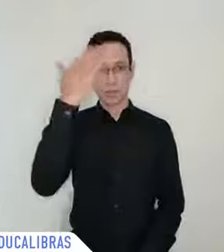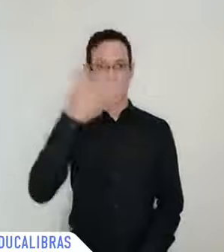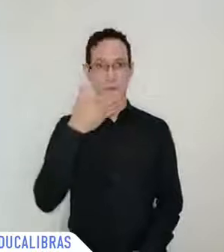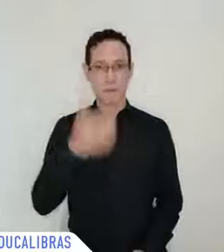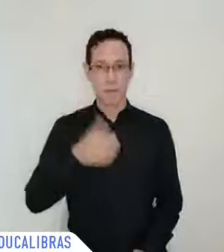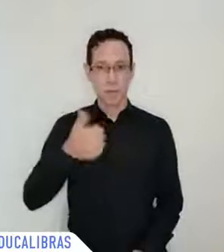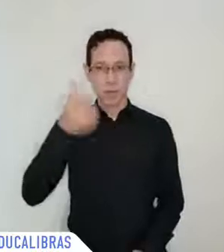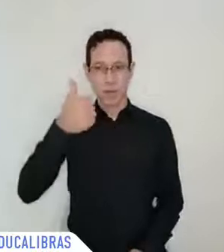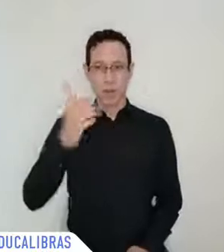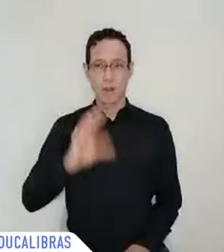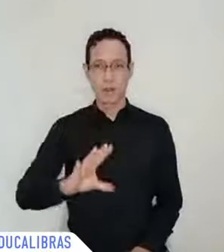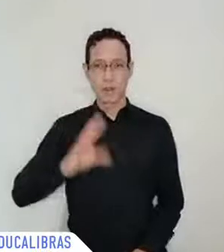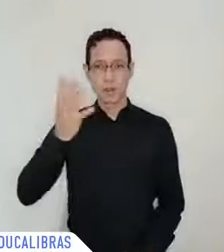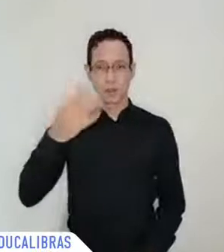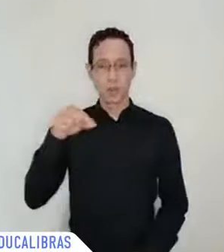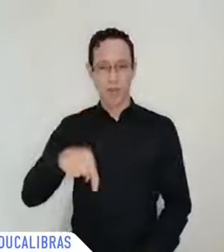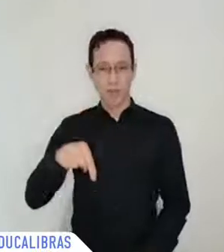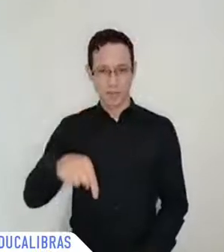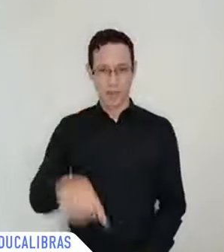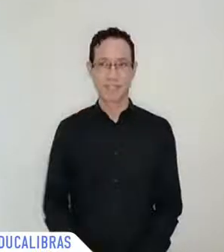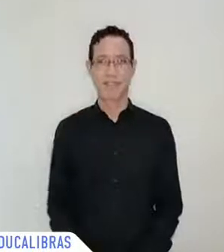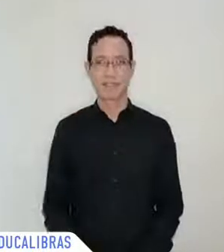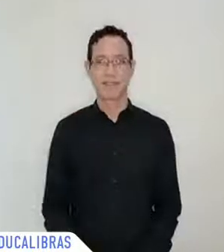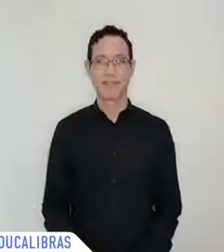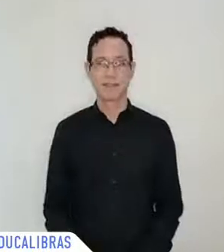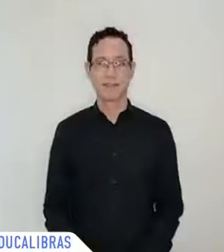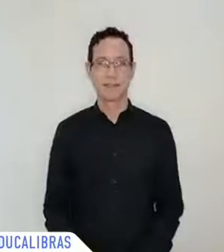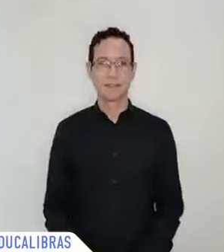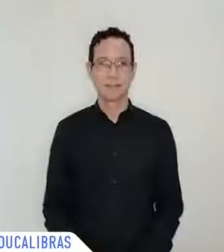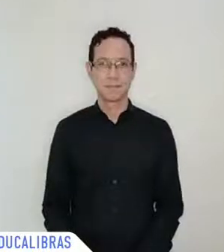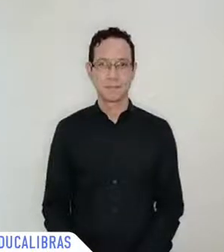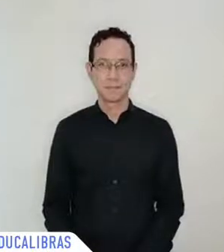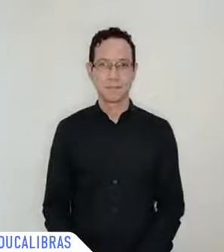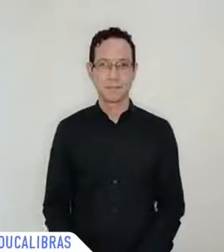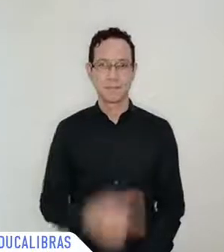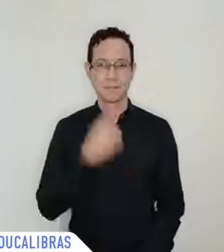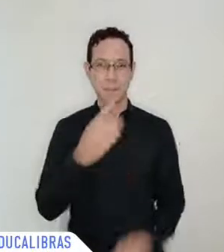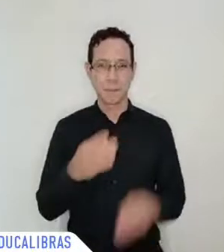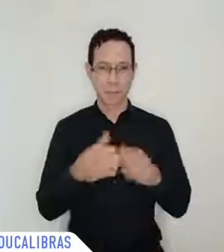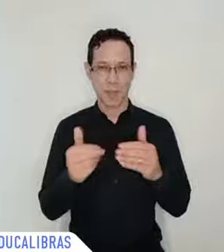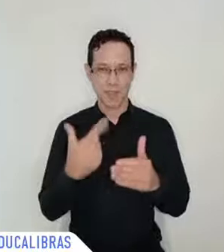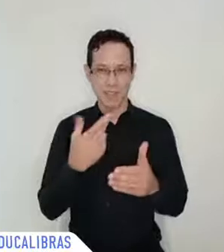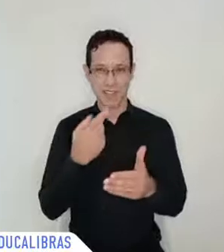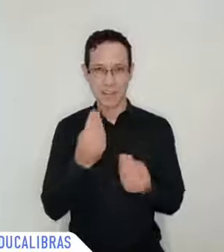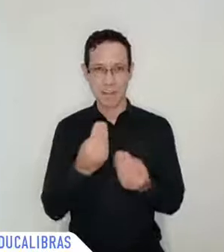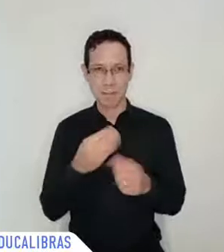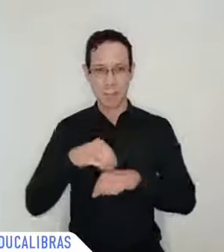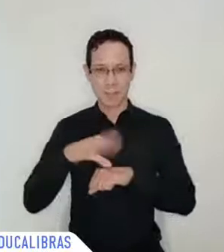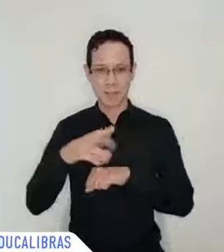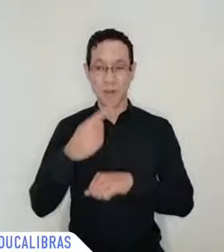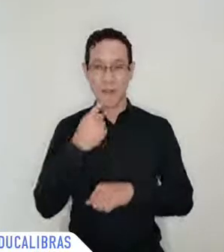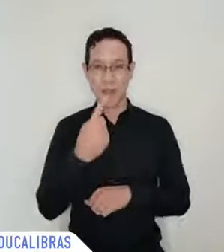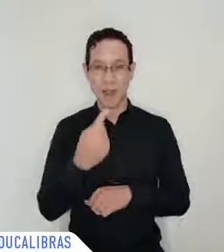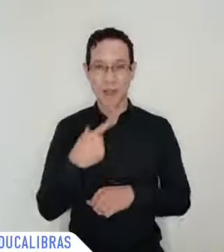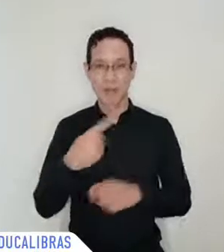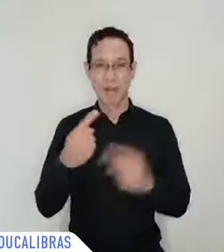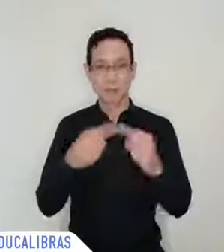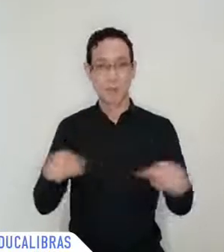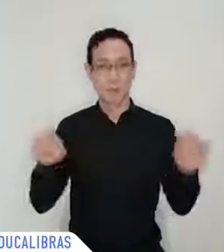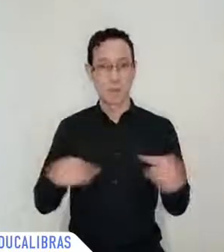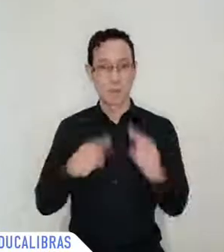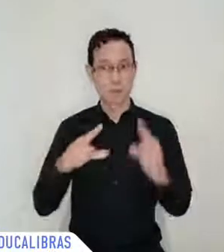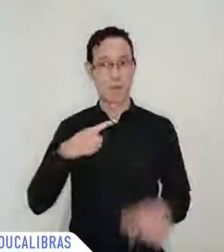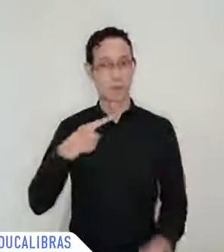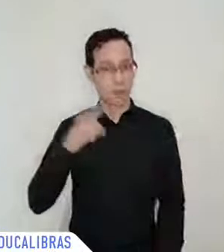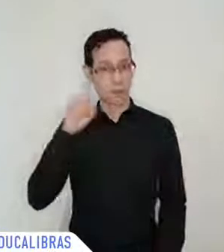is essential if you want to understand what's happening nowadays. You asked for a